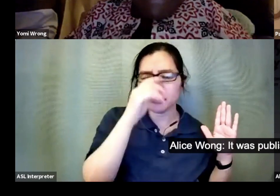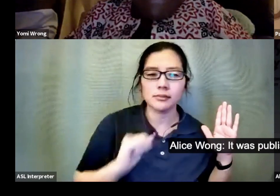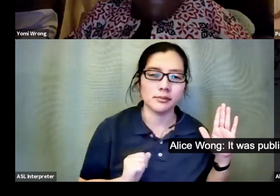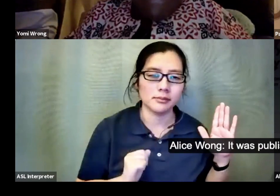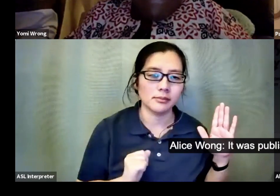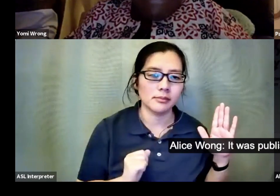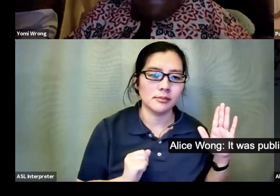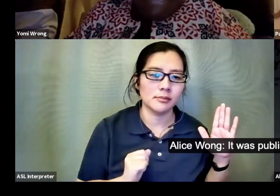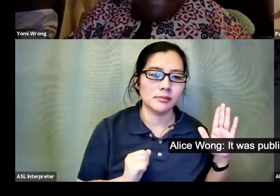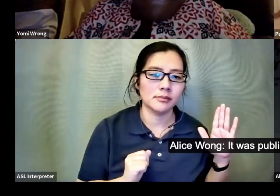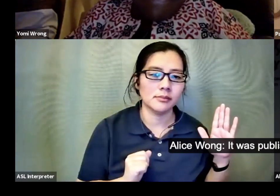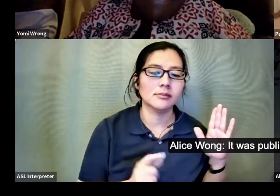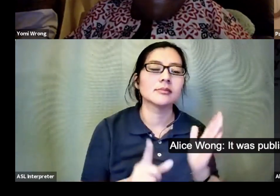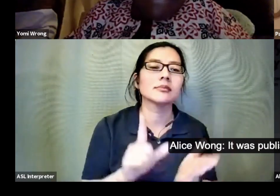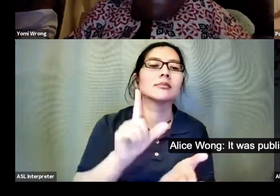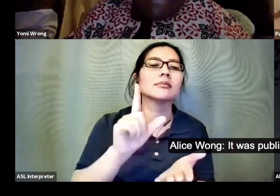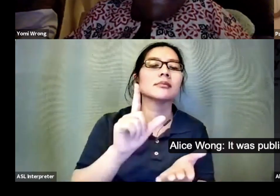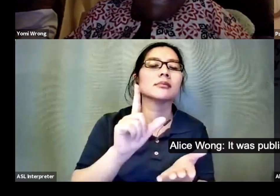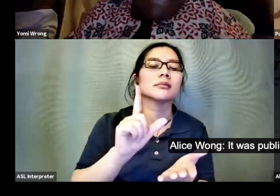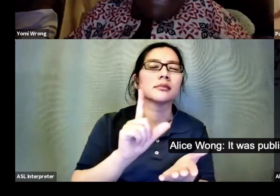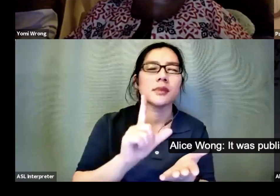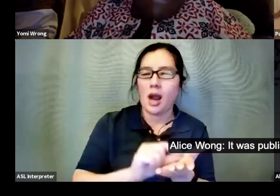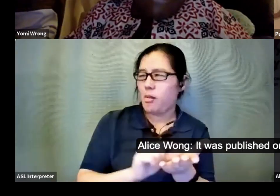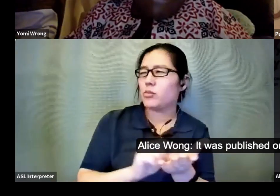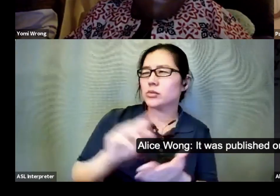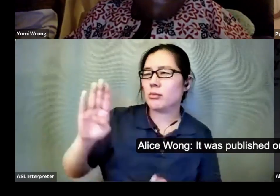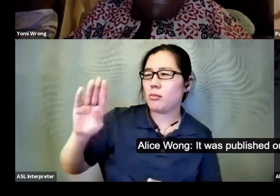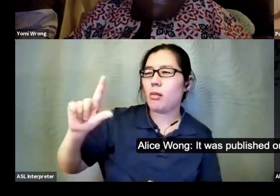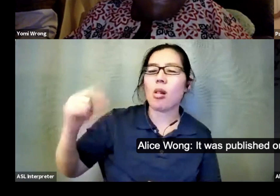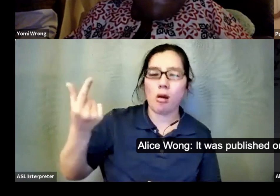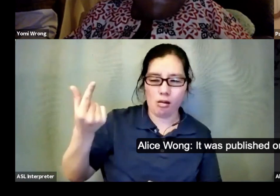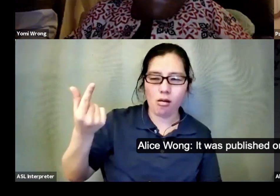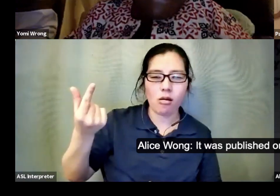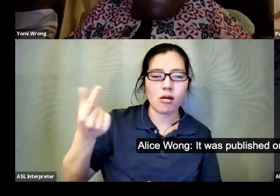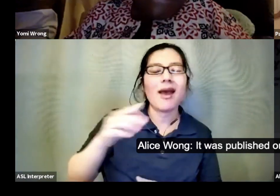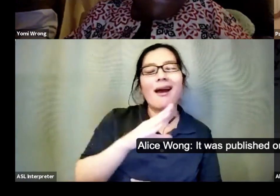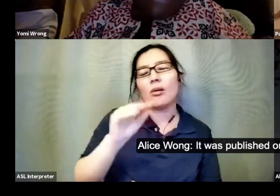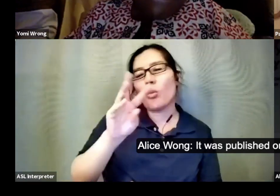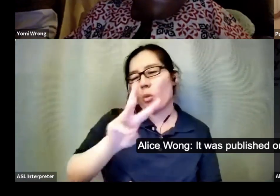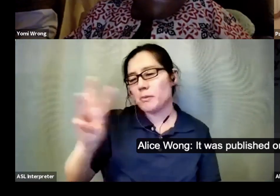it was published on my blog post. It's published on my website early